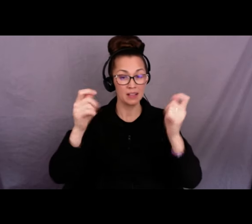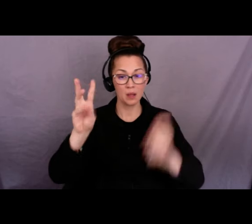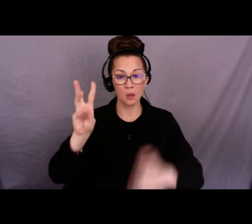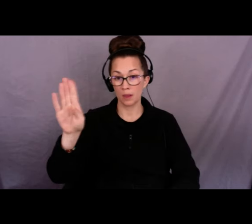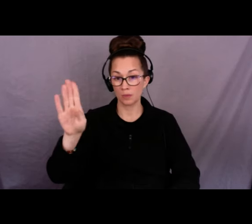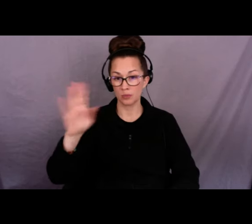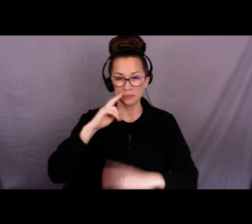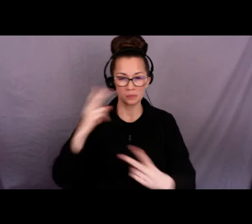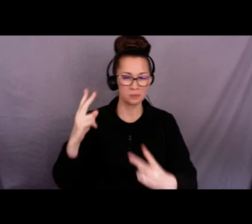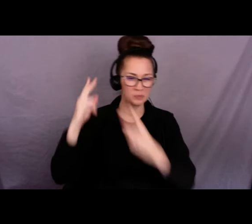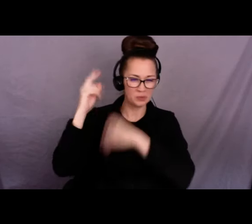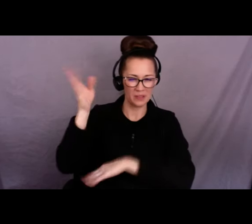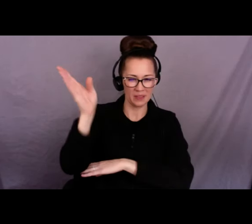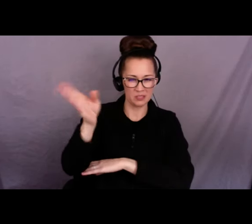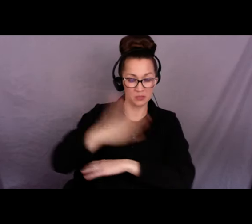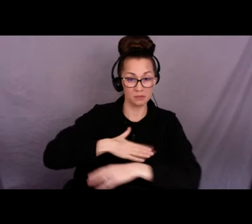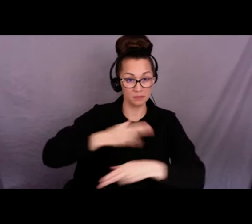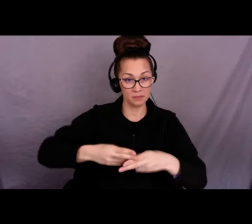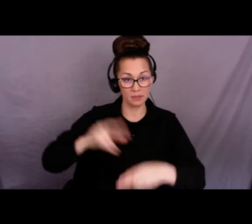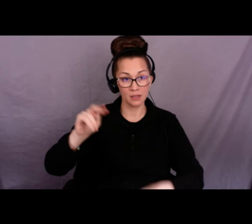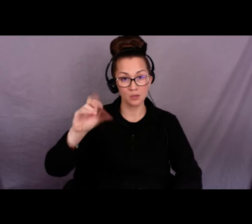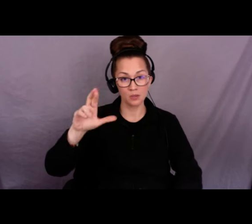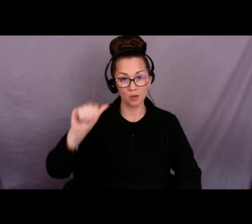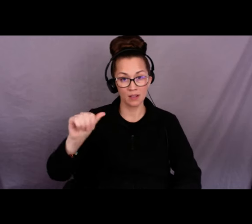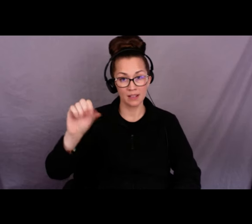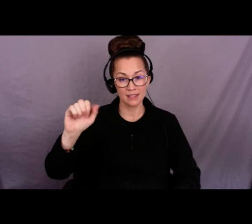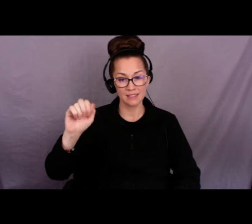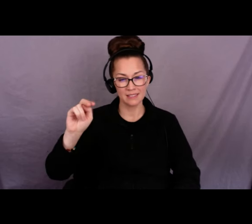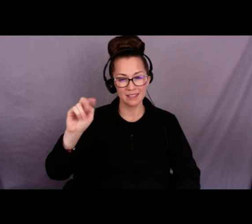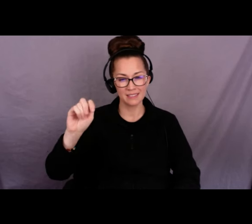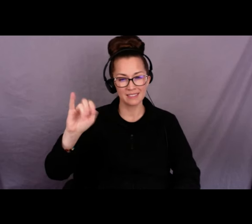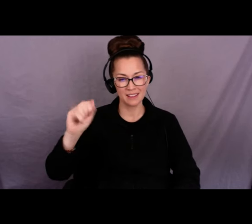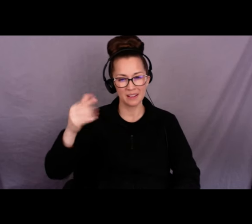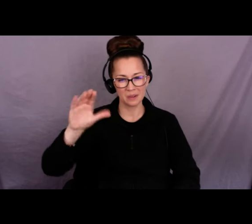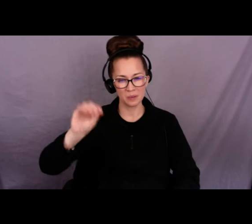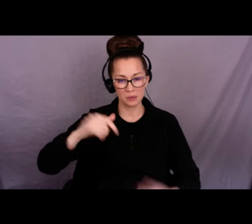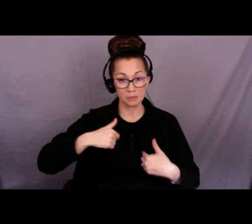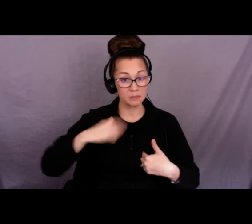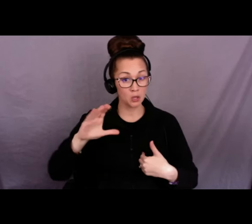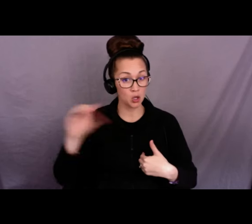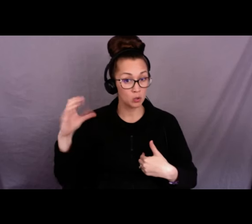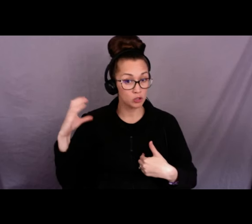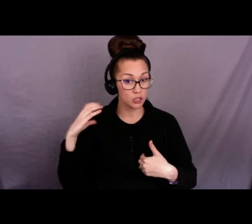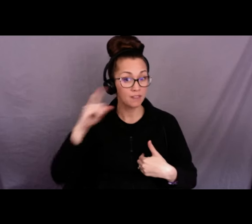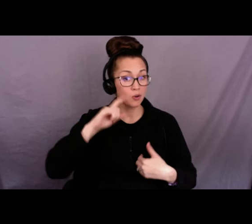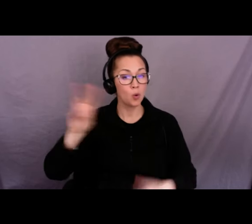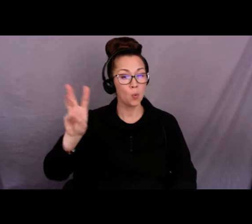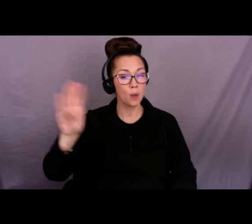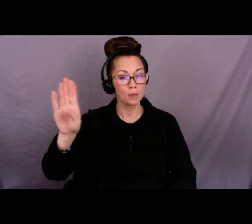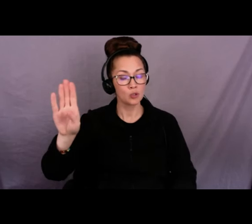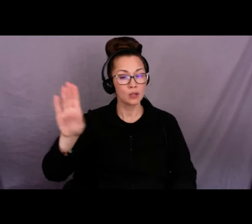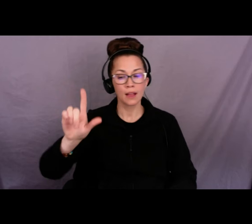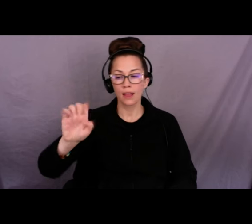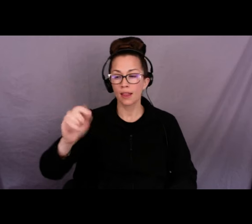Willowbrook. My name is Nora Santiago. I'm an urban policy analyst and co-chair of the Willowbrook Legacy Committee at